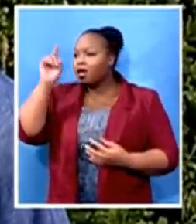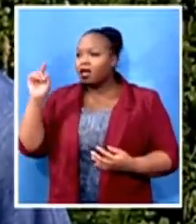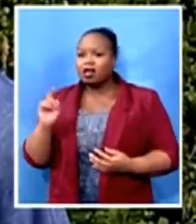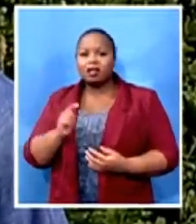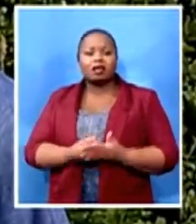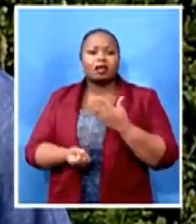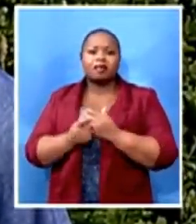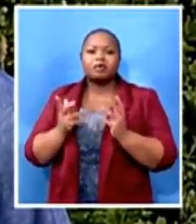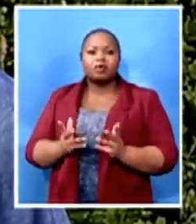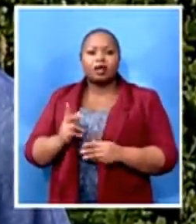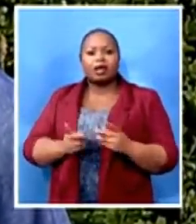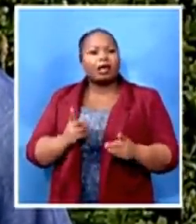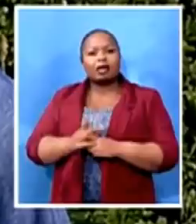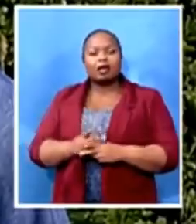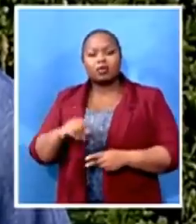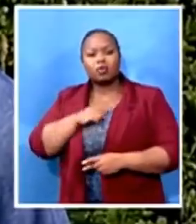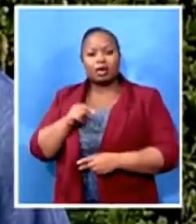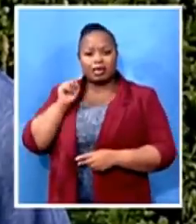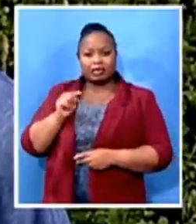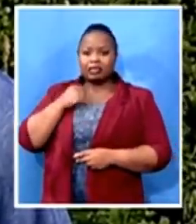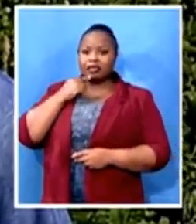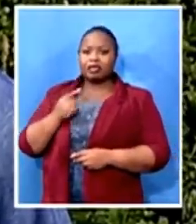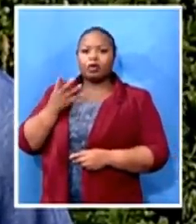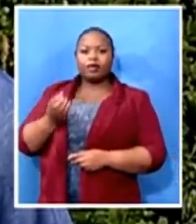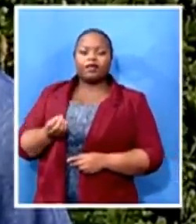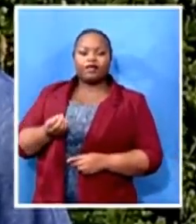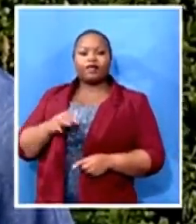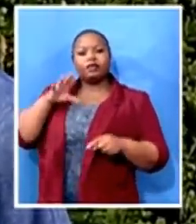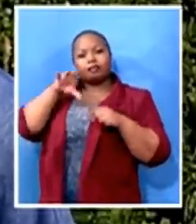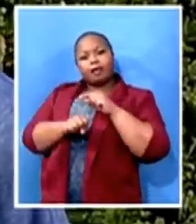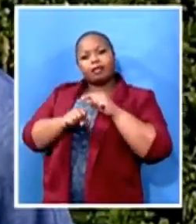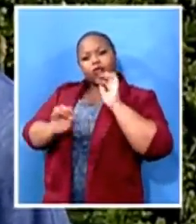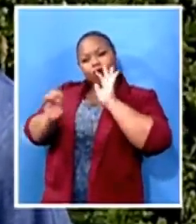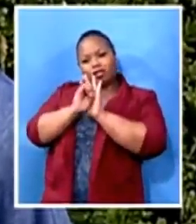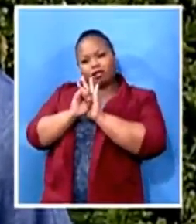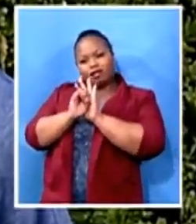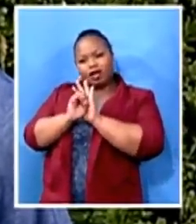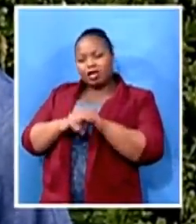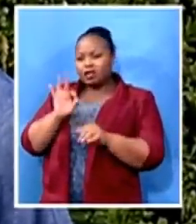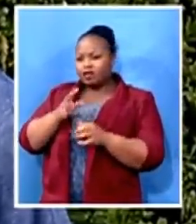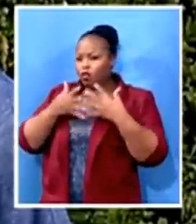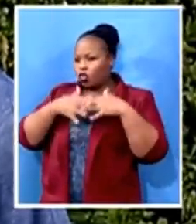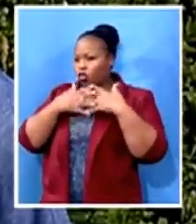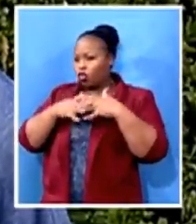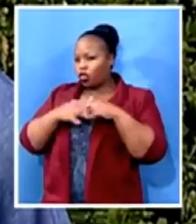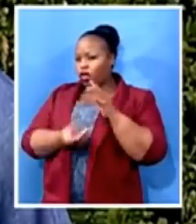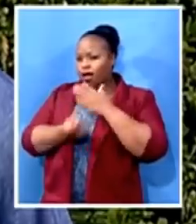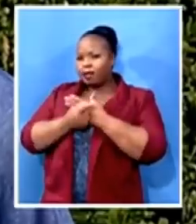hospital that detects some abnormalities around the issue of suspicions on